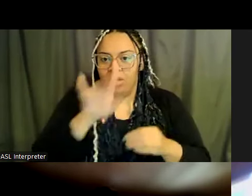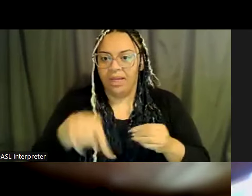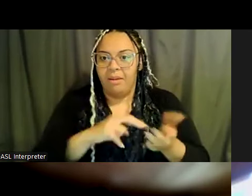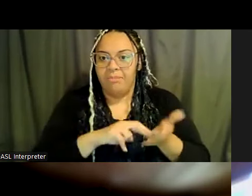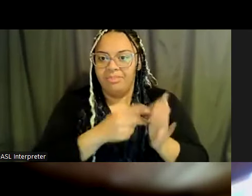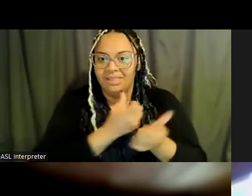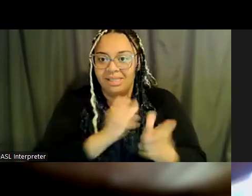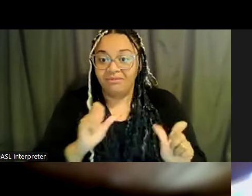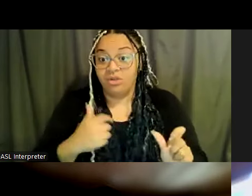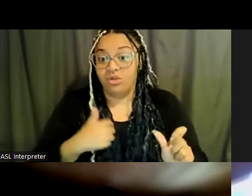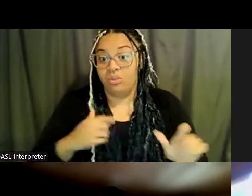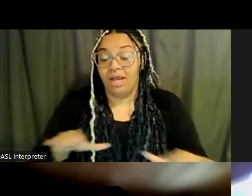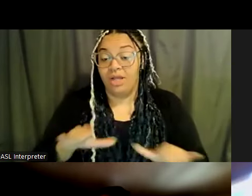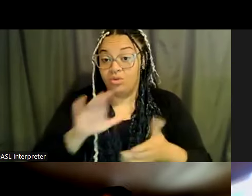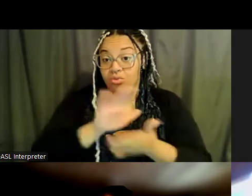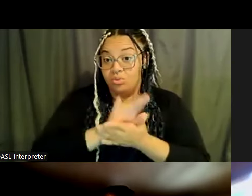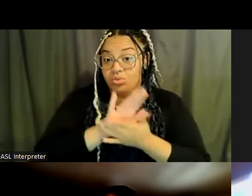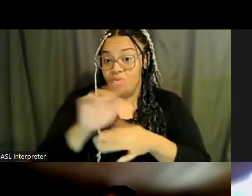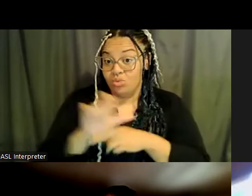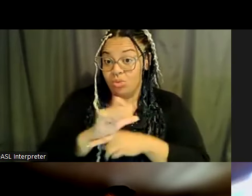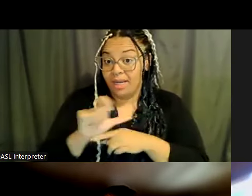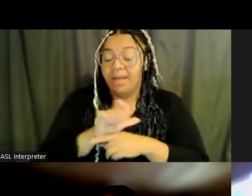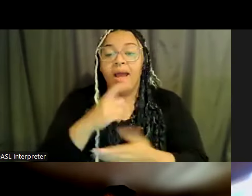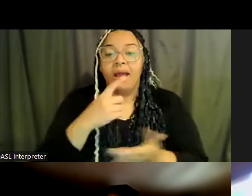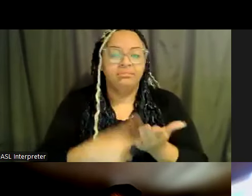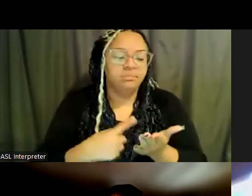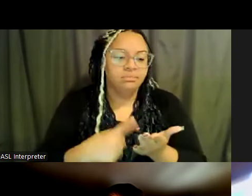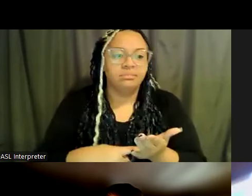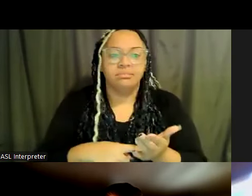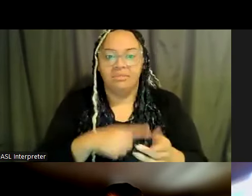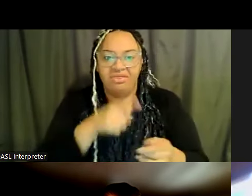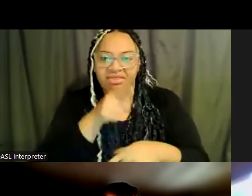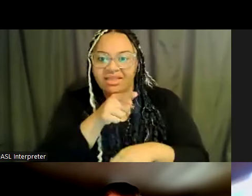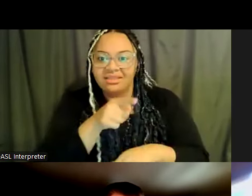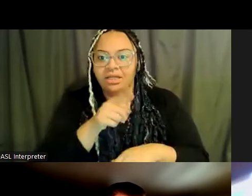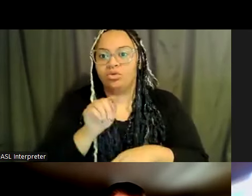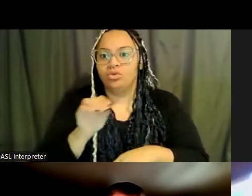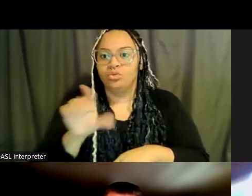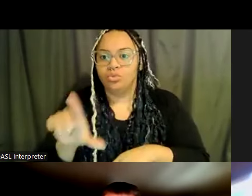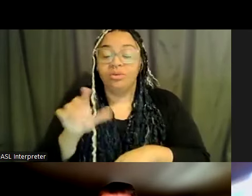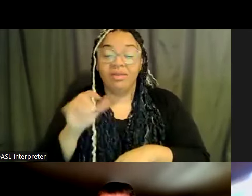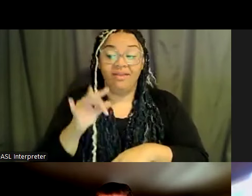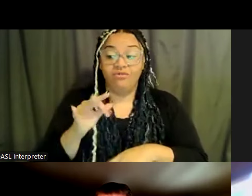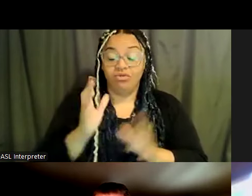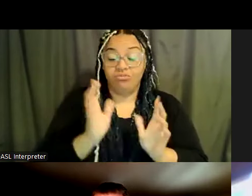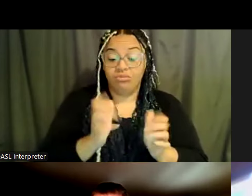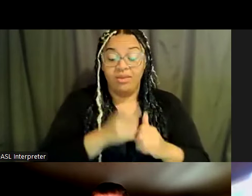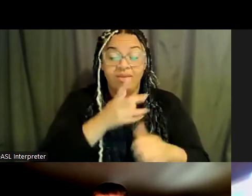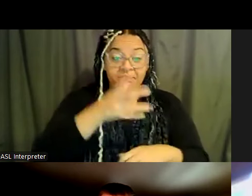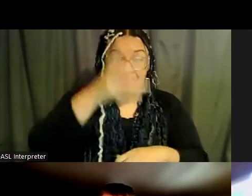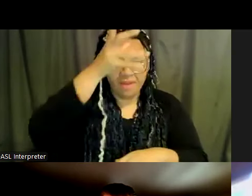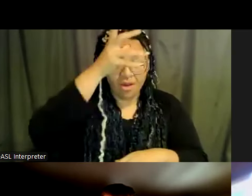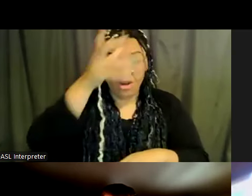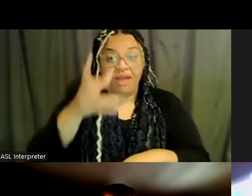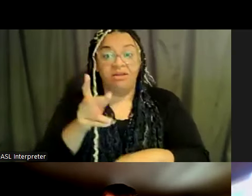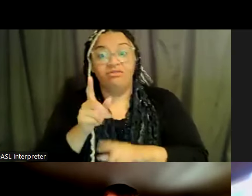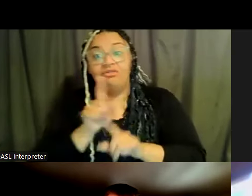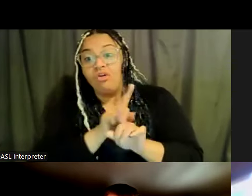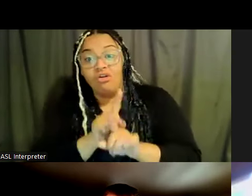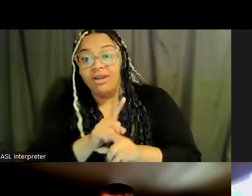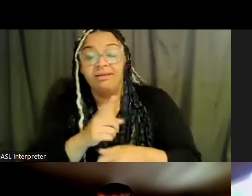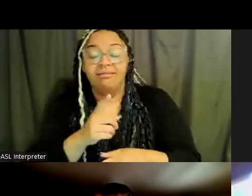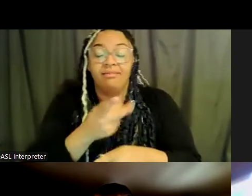my schools training, I talk about this as a tool. What I would hope is that if they're talking with a parent, a guardian, a caregiver,